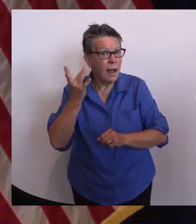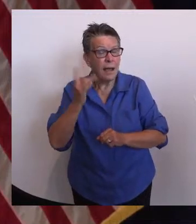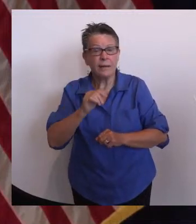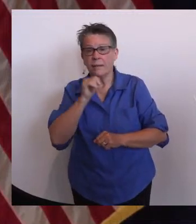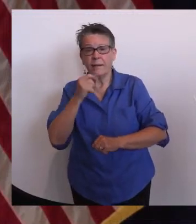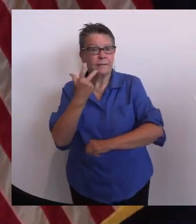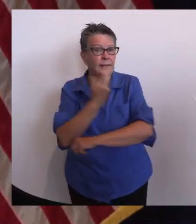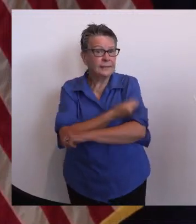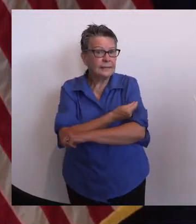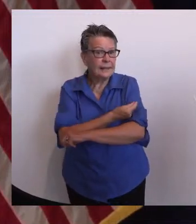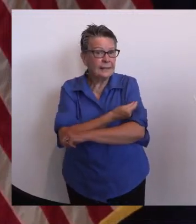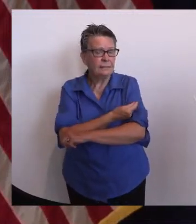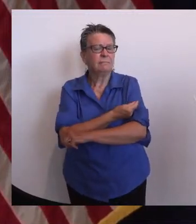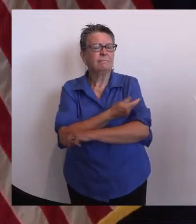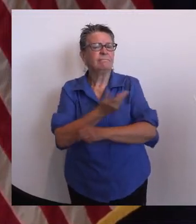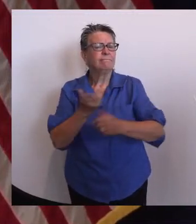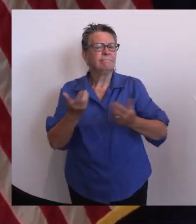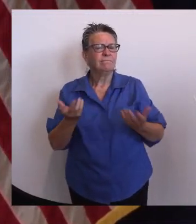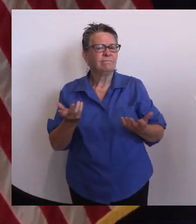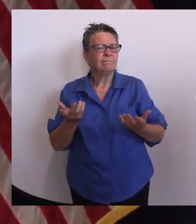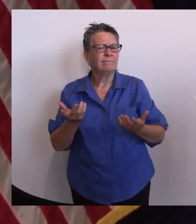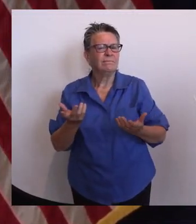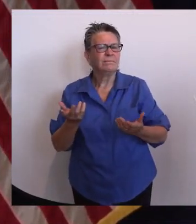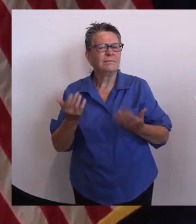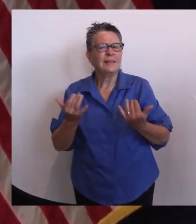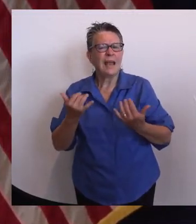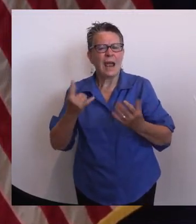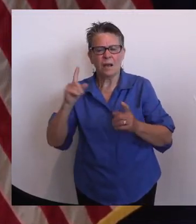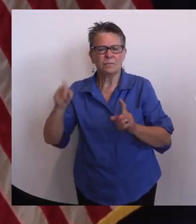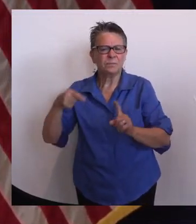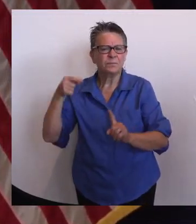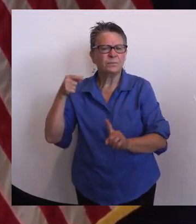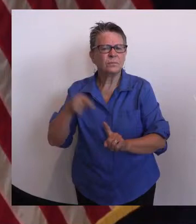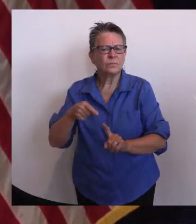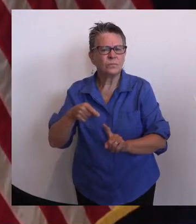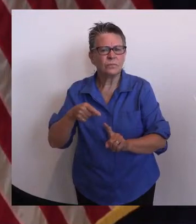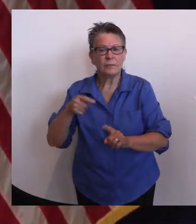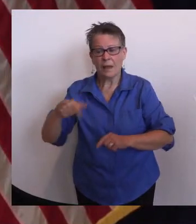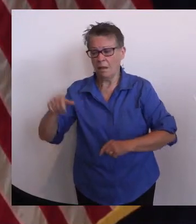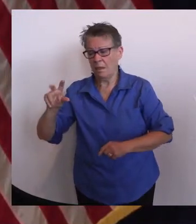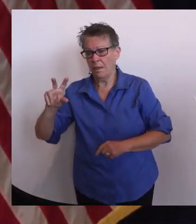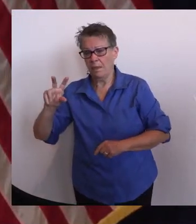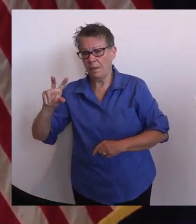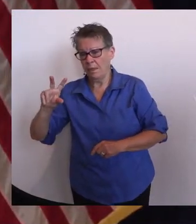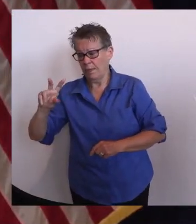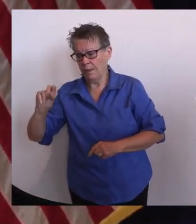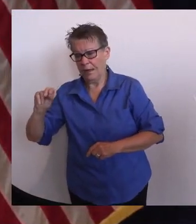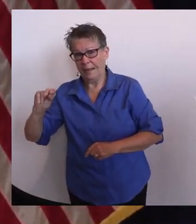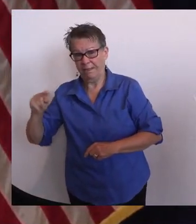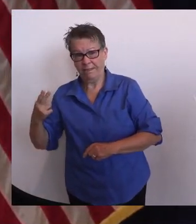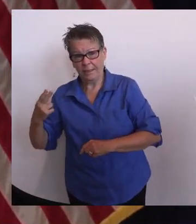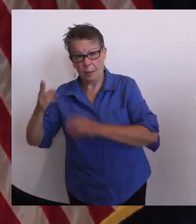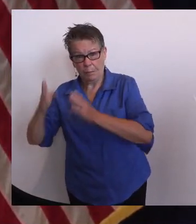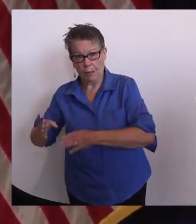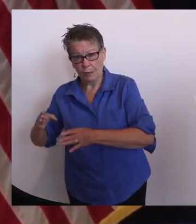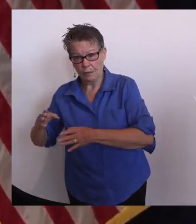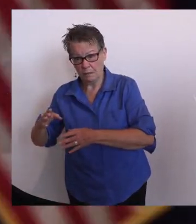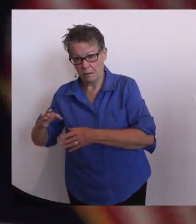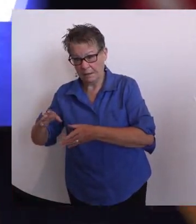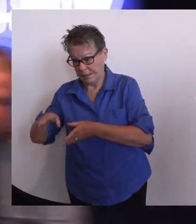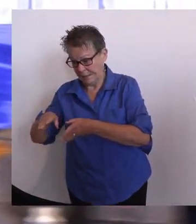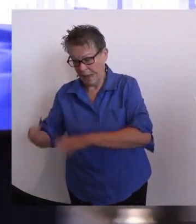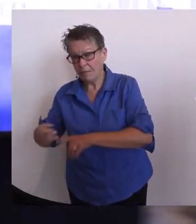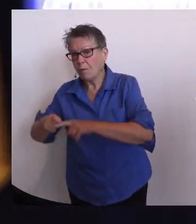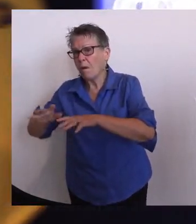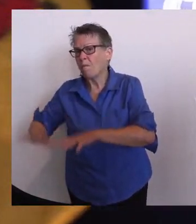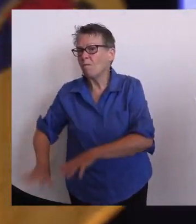been hospitalized and therefore was not reported missing, Governor. So our missing person remains at 1 at this juncture. Thank you for asking